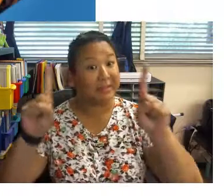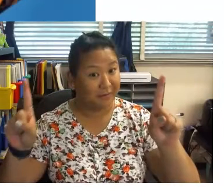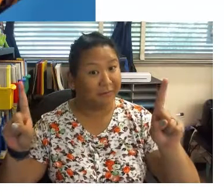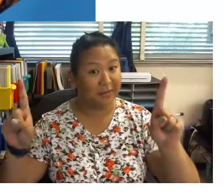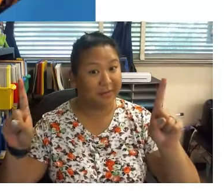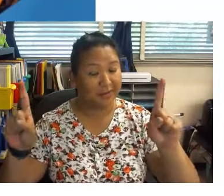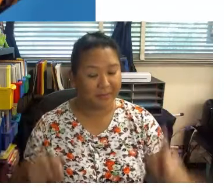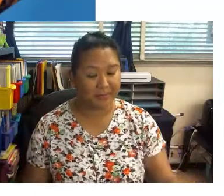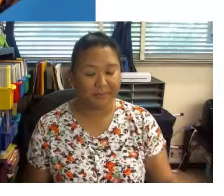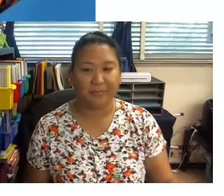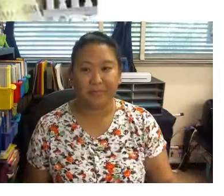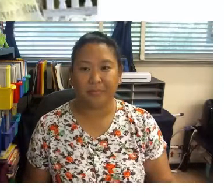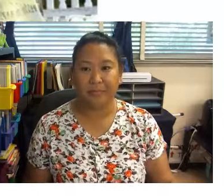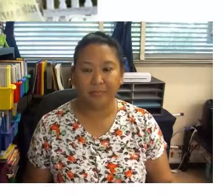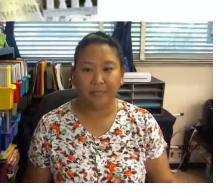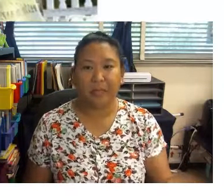That's different.